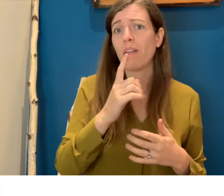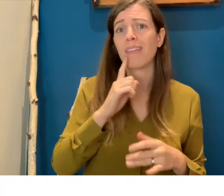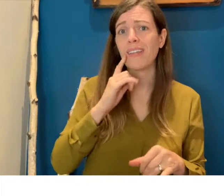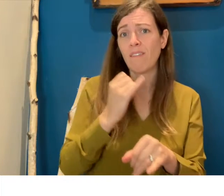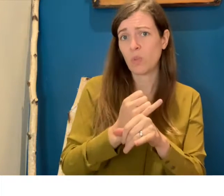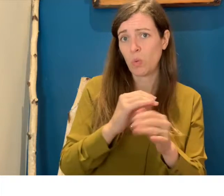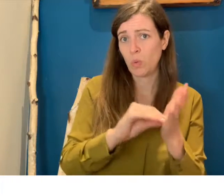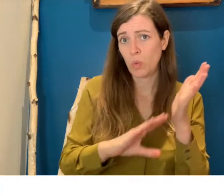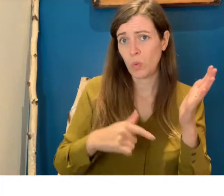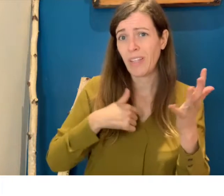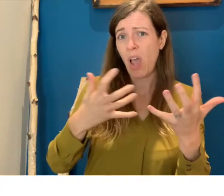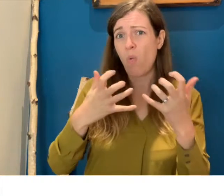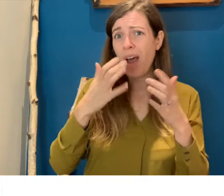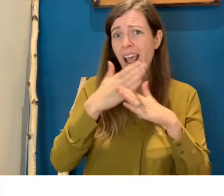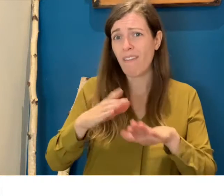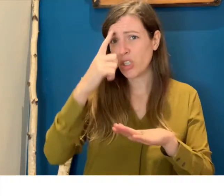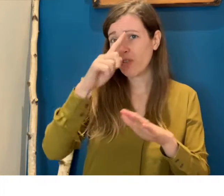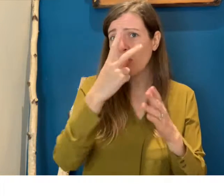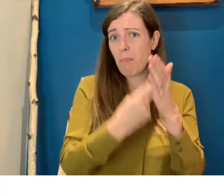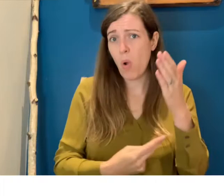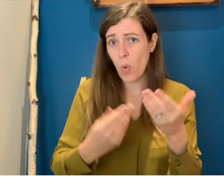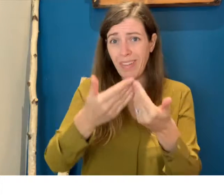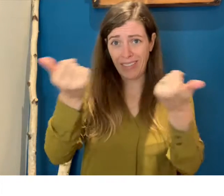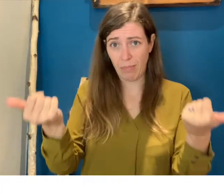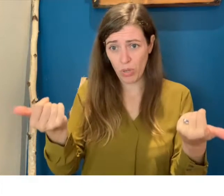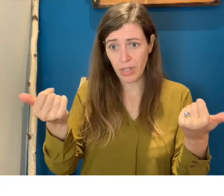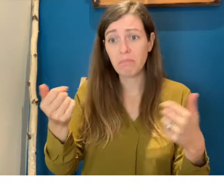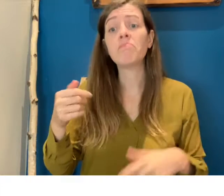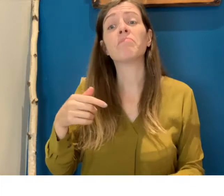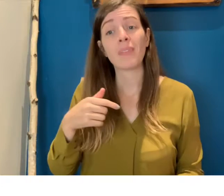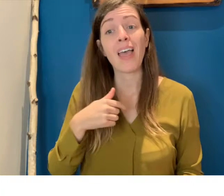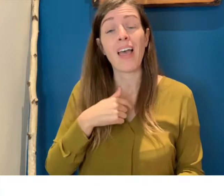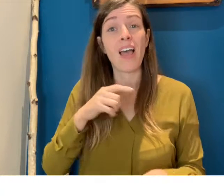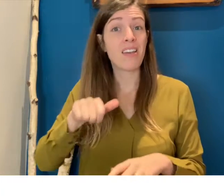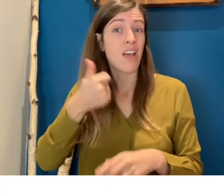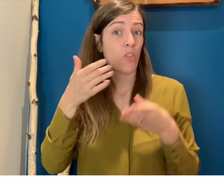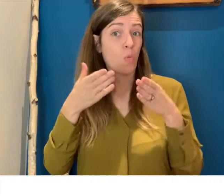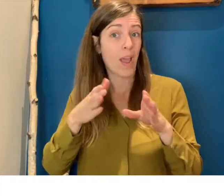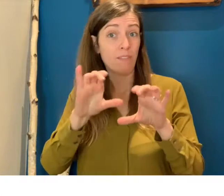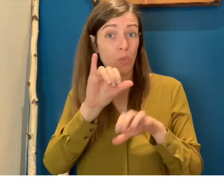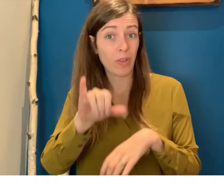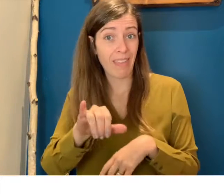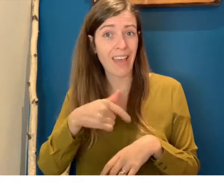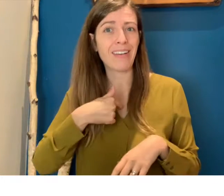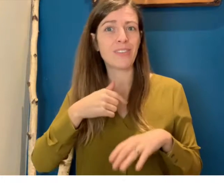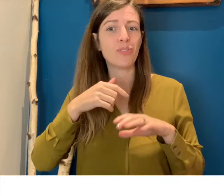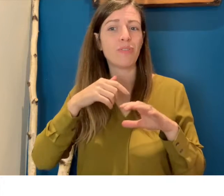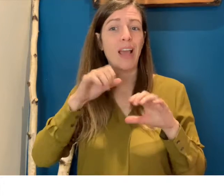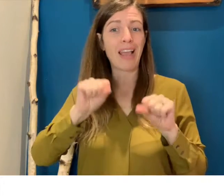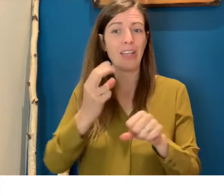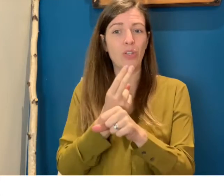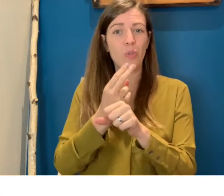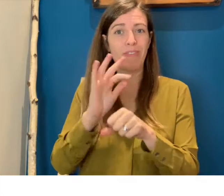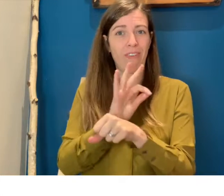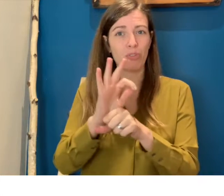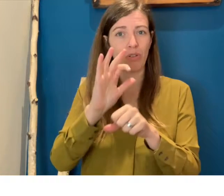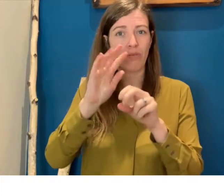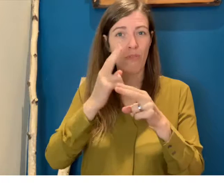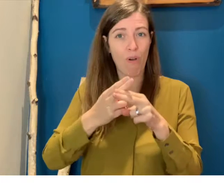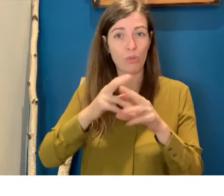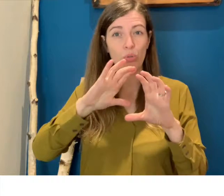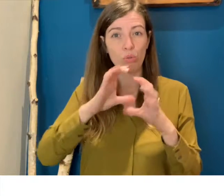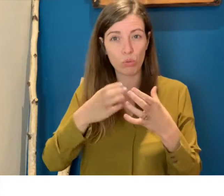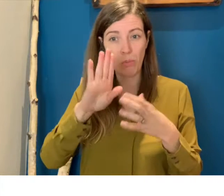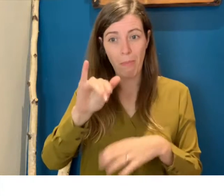I might not want to completely ignore the students from deaf schools. I might want to compute averages over each group separately, but I want